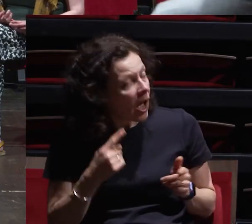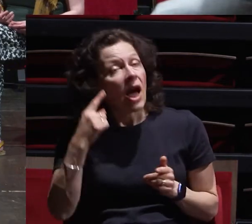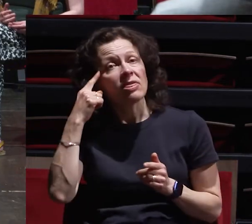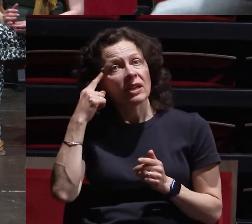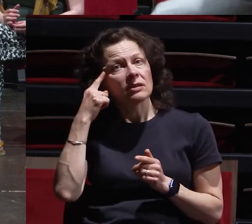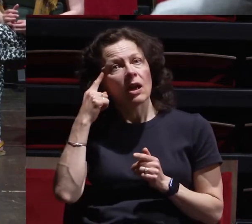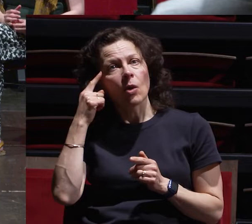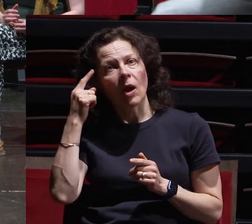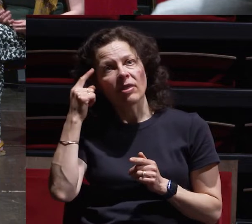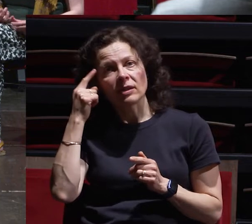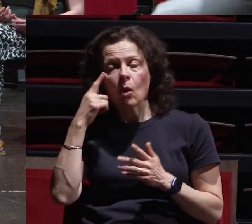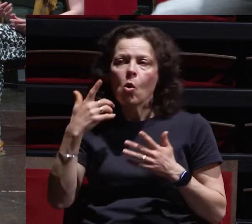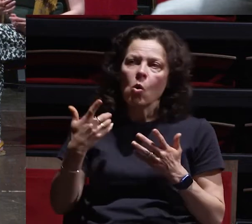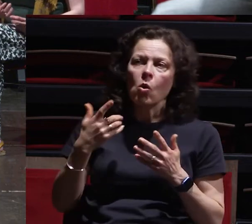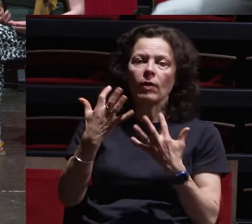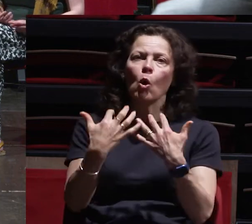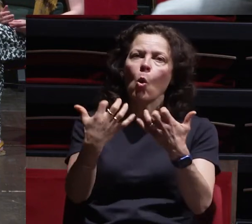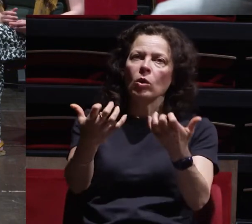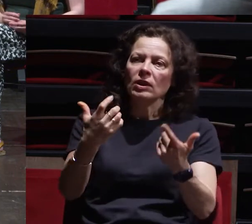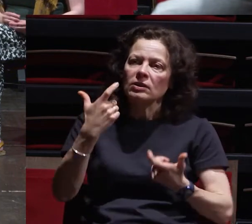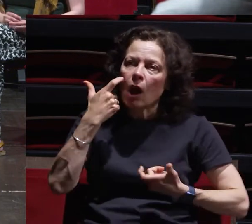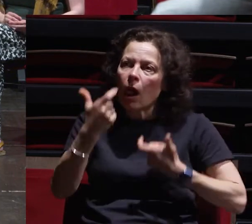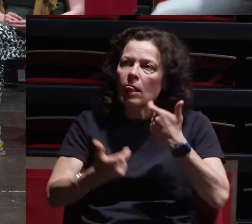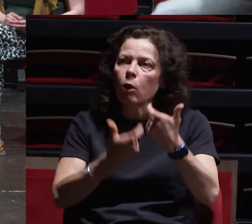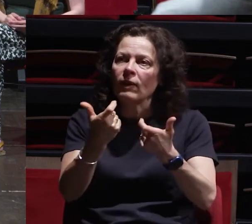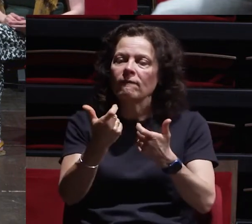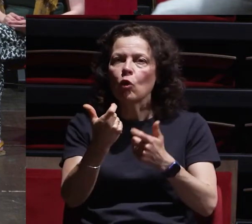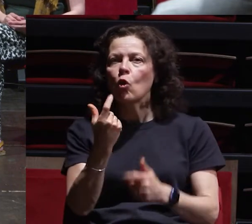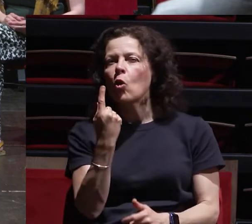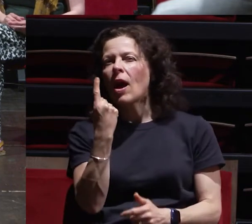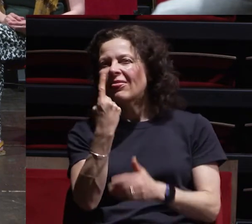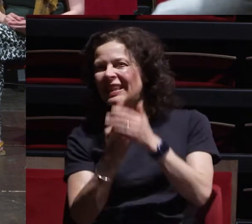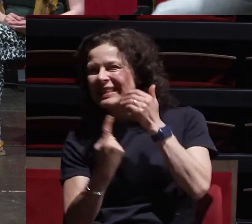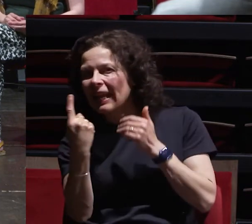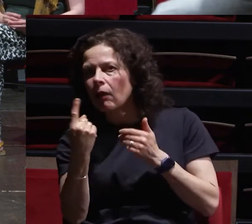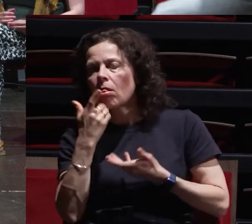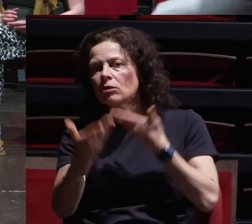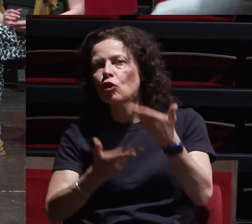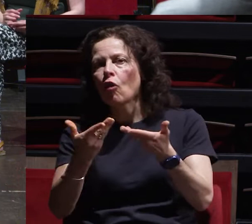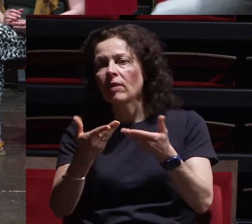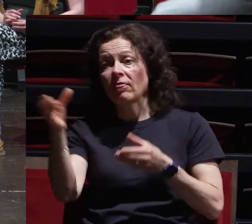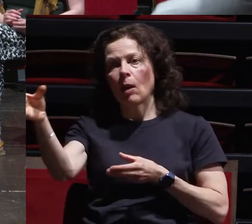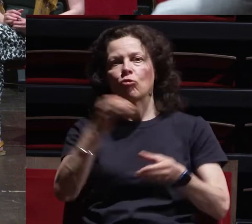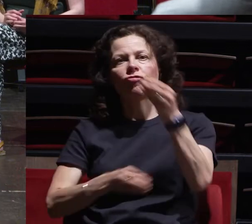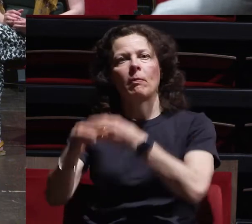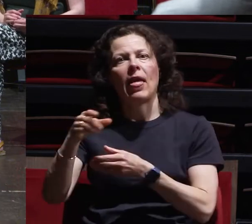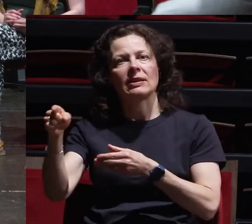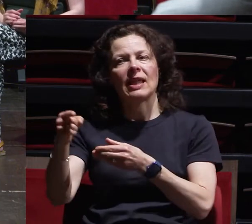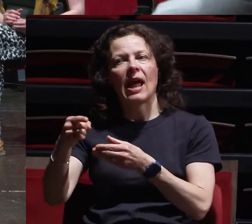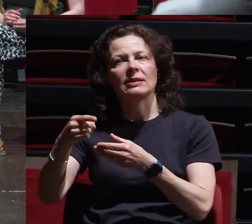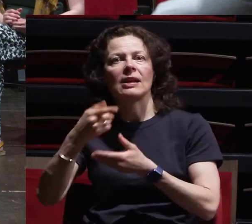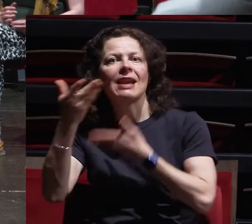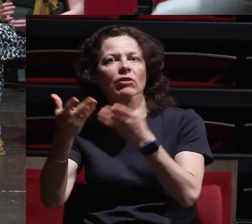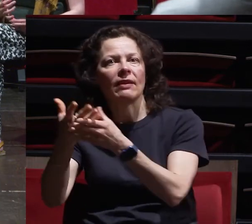so. I think they are. Or they're looking for the story, the single narrative that will replace and fulfill that missing